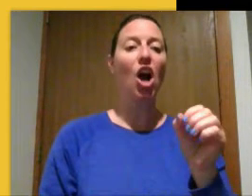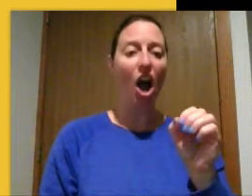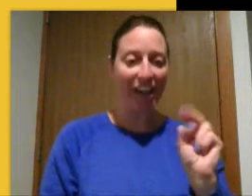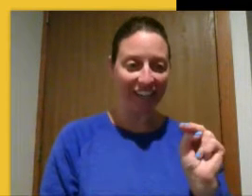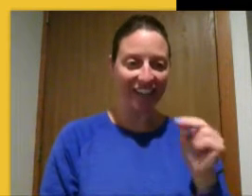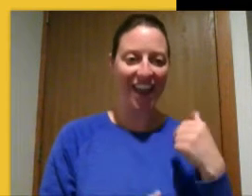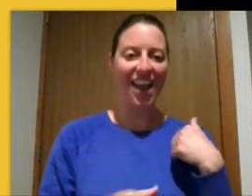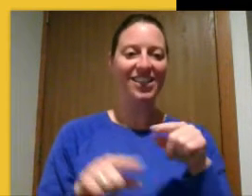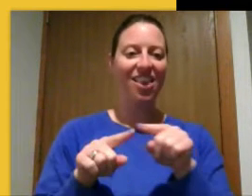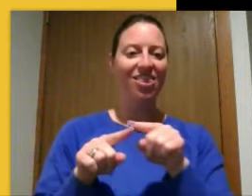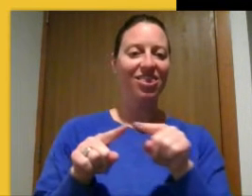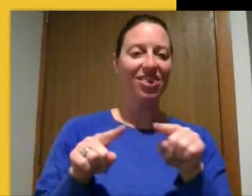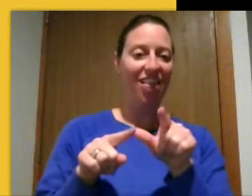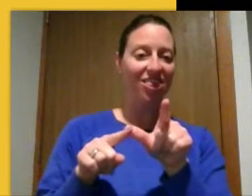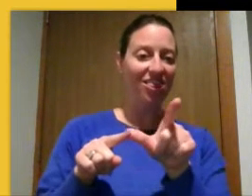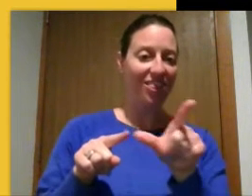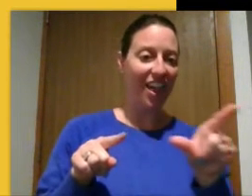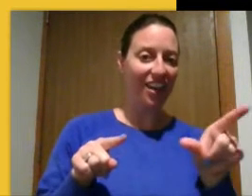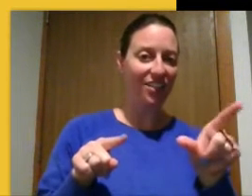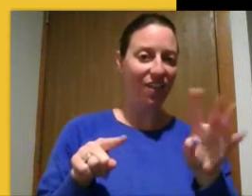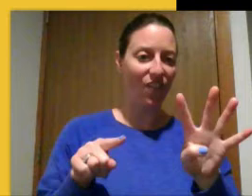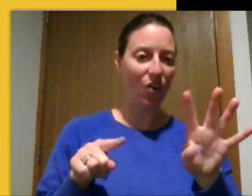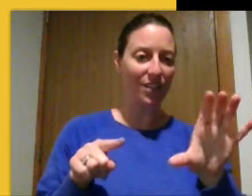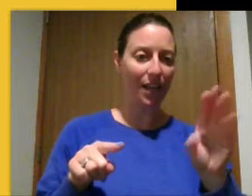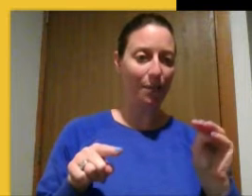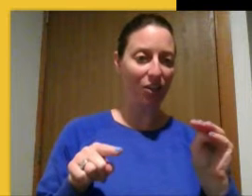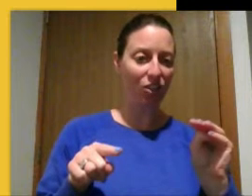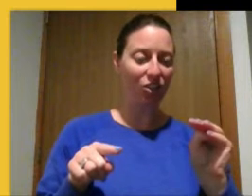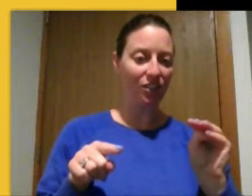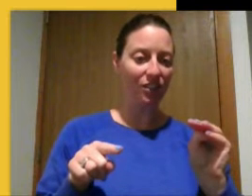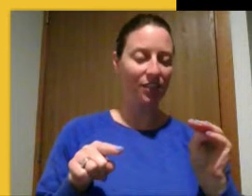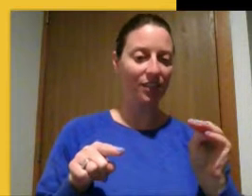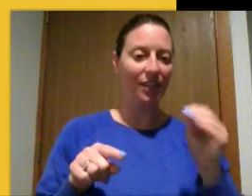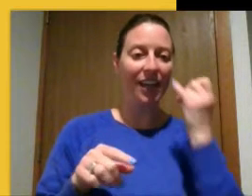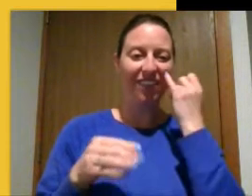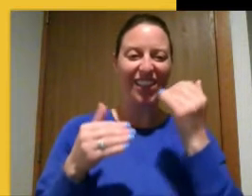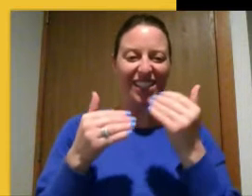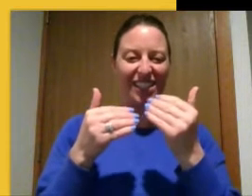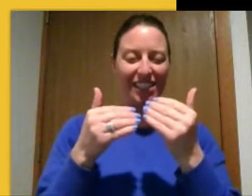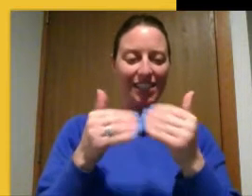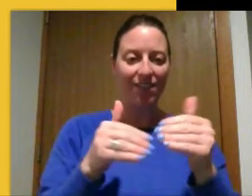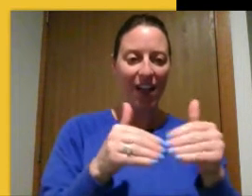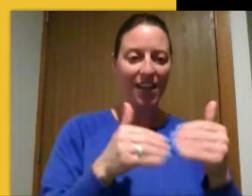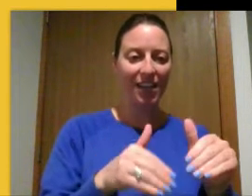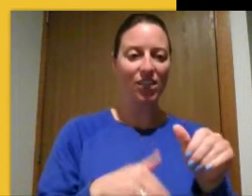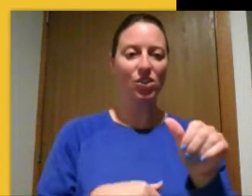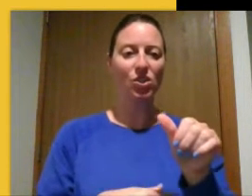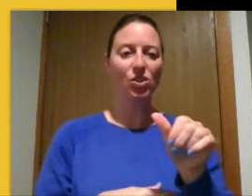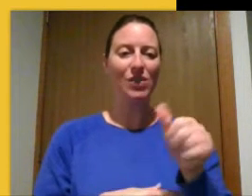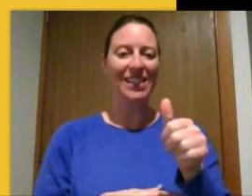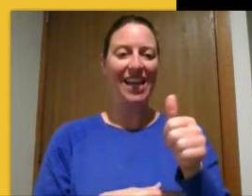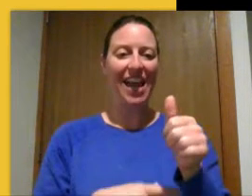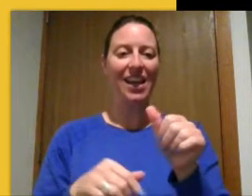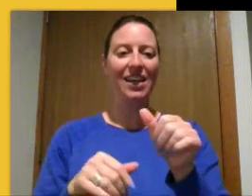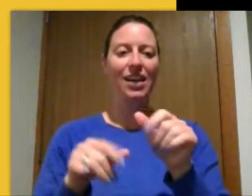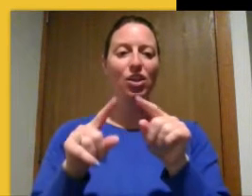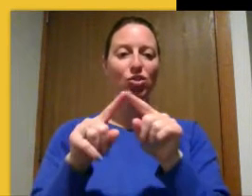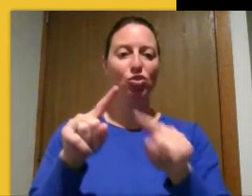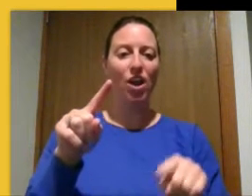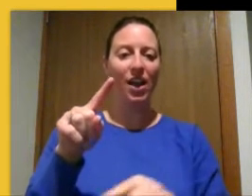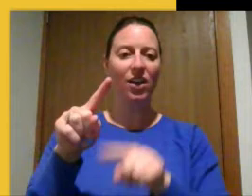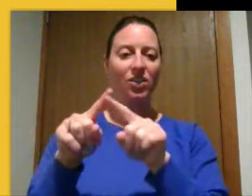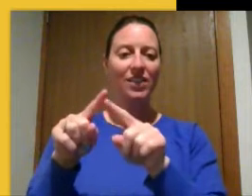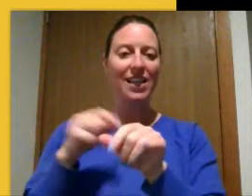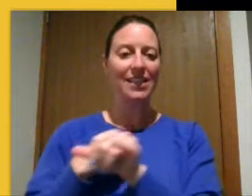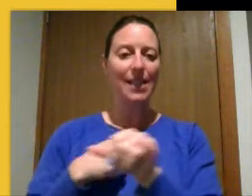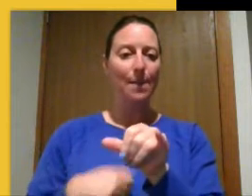centimeters long. If the decagon is divided into 10 congruent triangles, each has an approximate